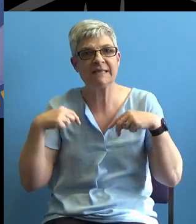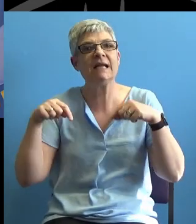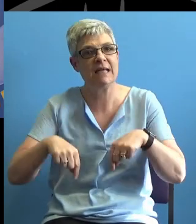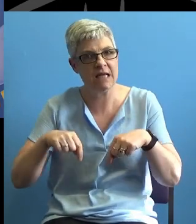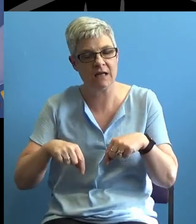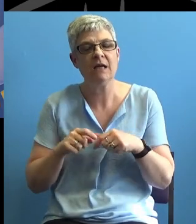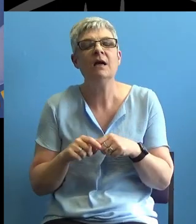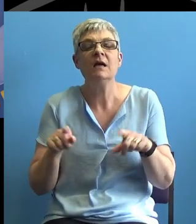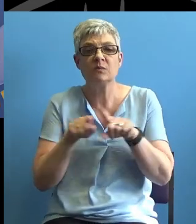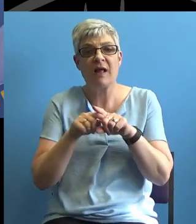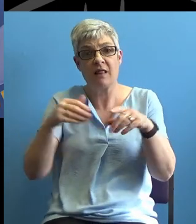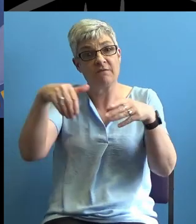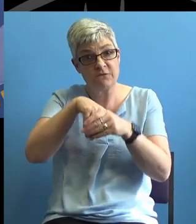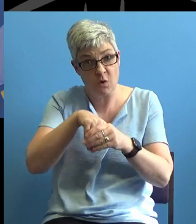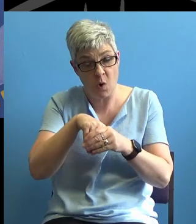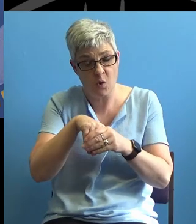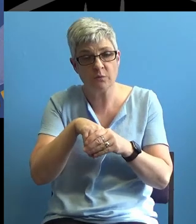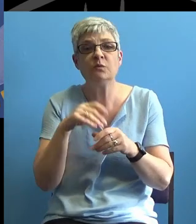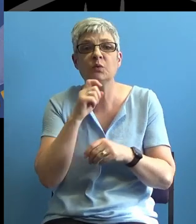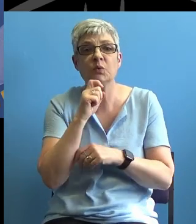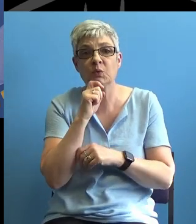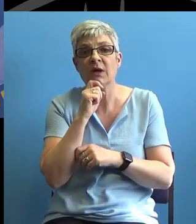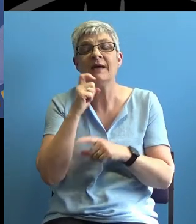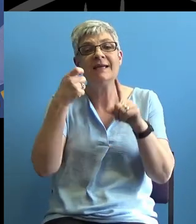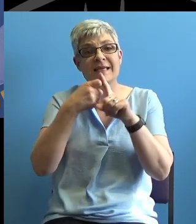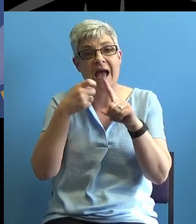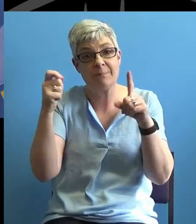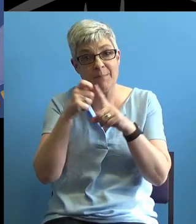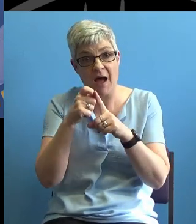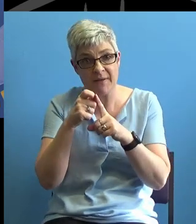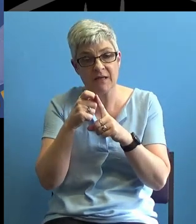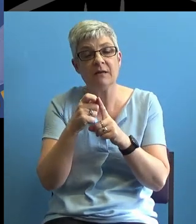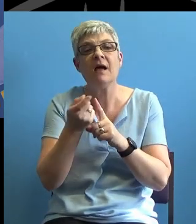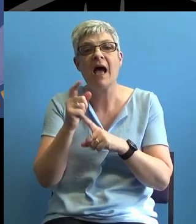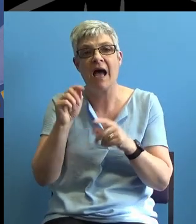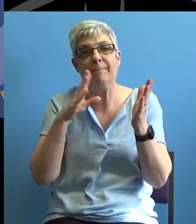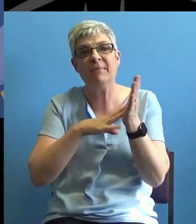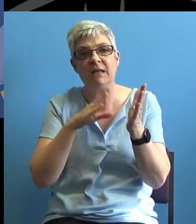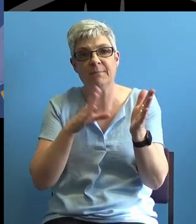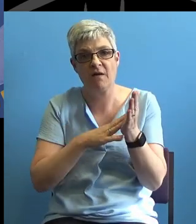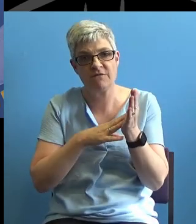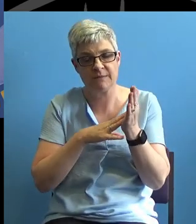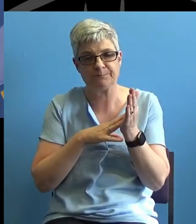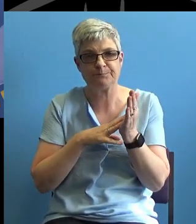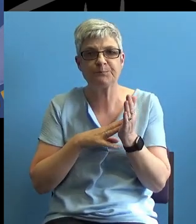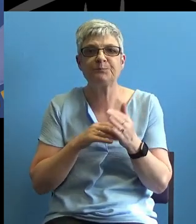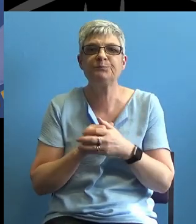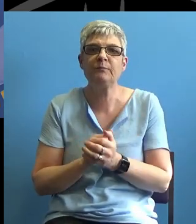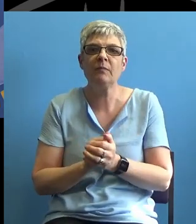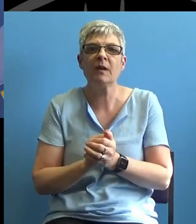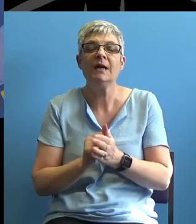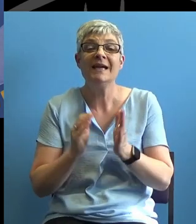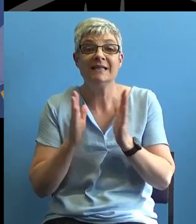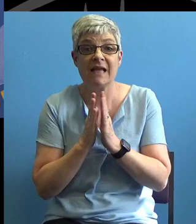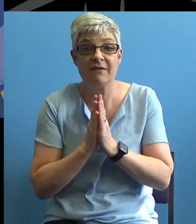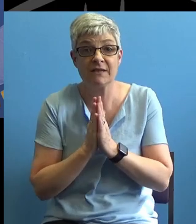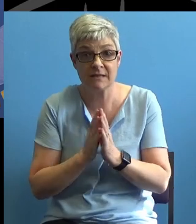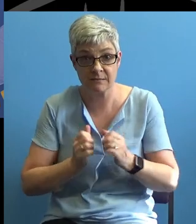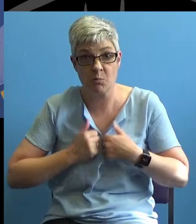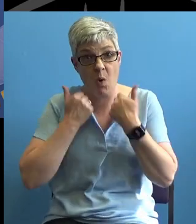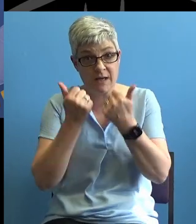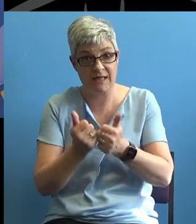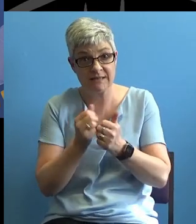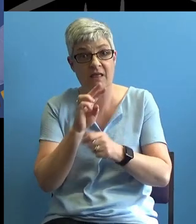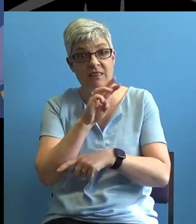I'm also taking part in the service this morning will be Karen Palmer and Maria Murphy. The service this morning is